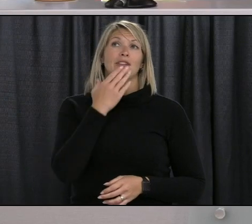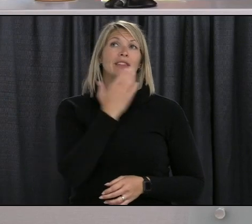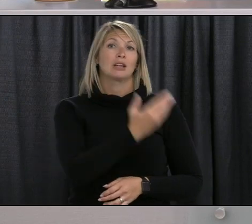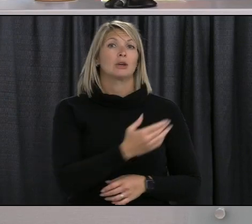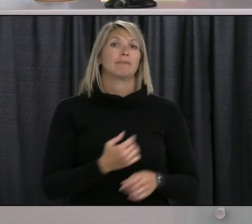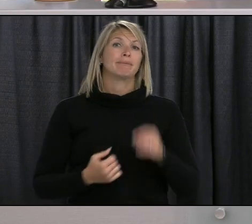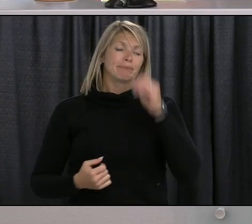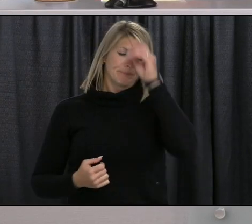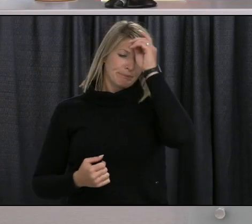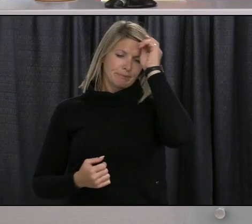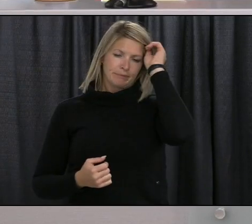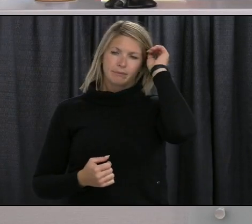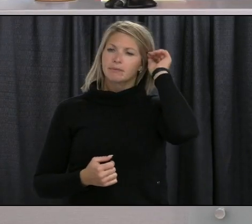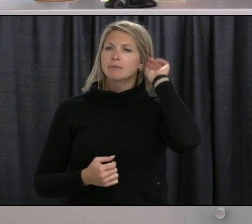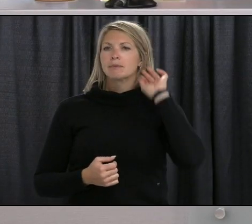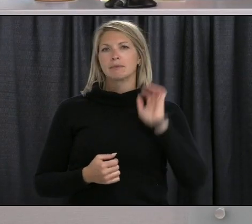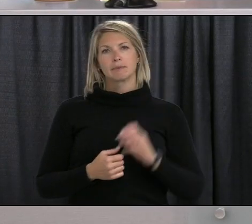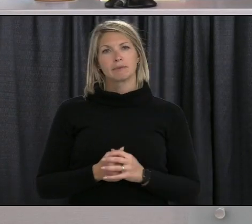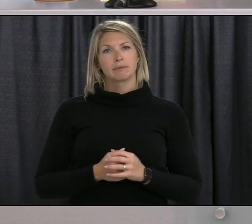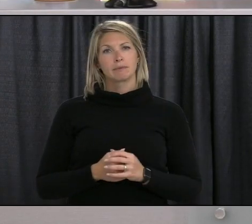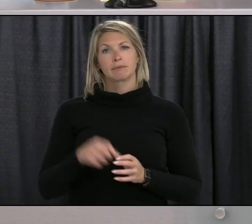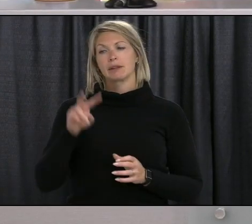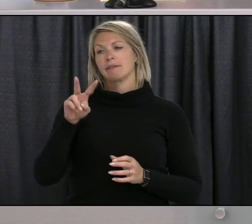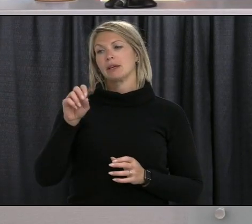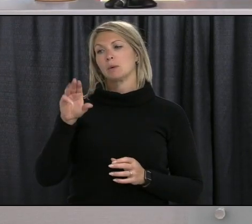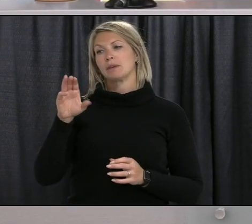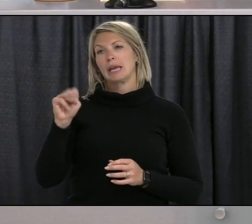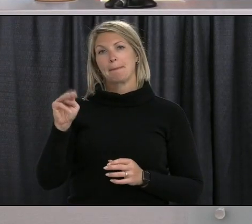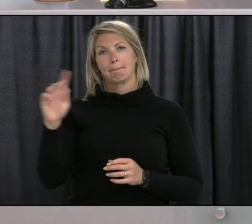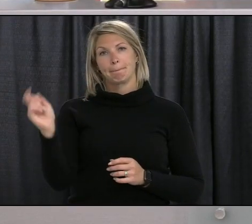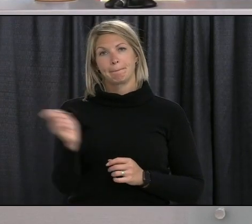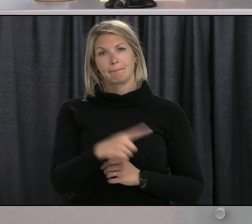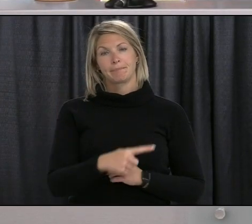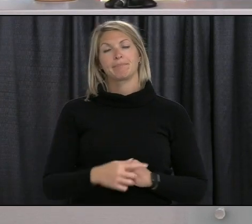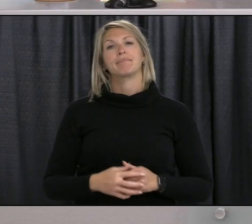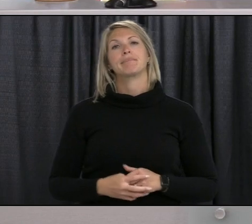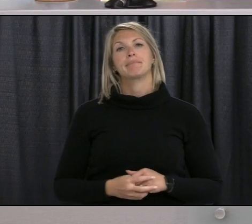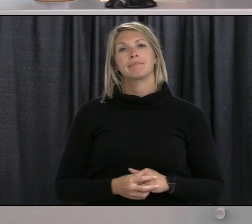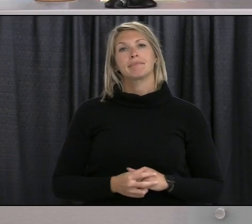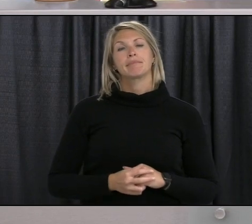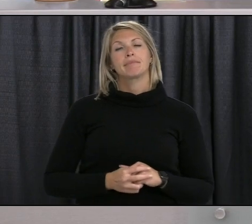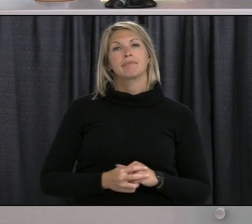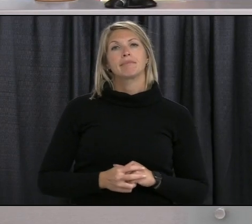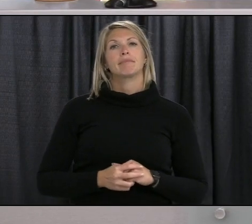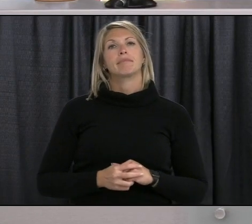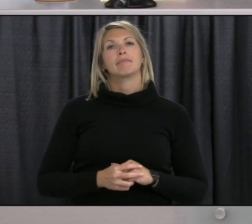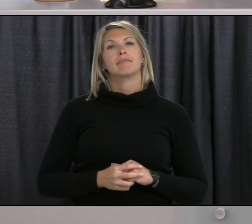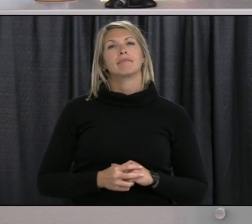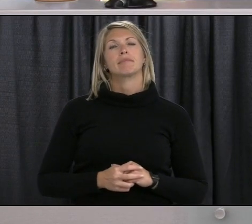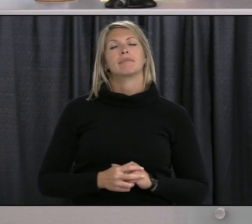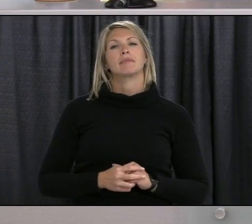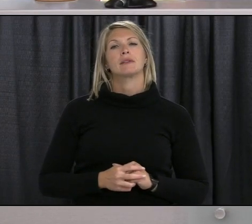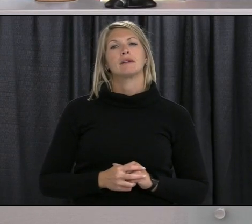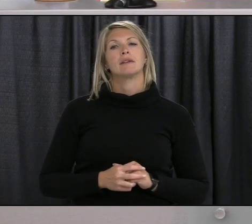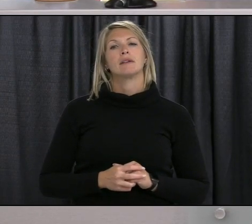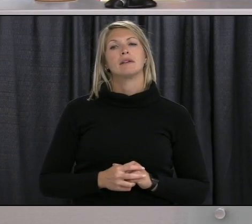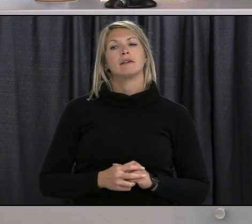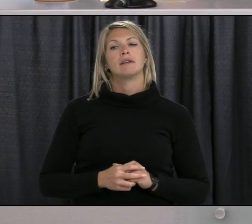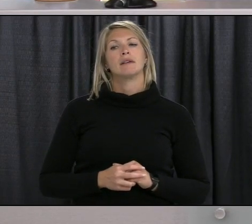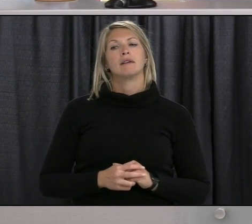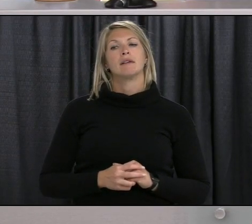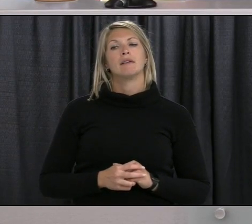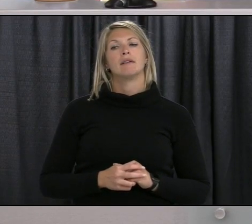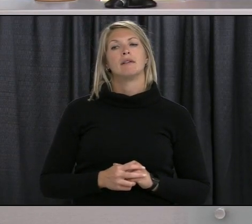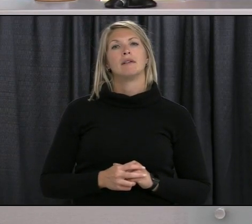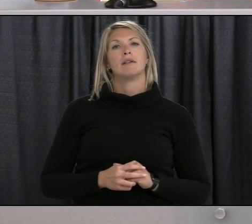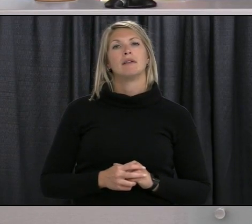Our next questions are from Linda Swain of VOCM News. Please go ahead. What solutions have you found to the issues faced